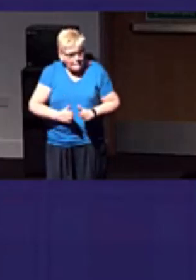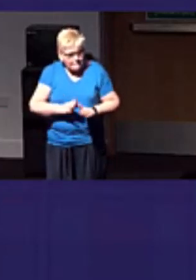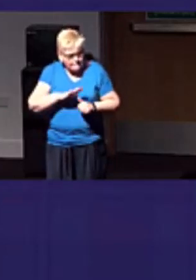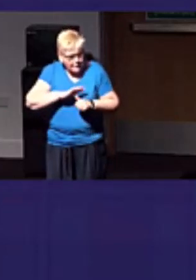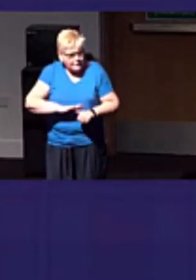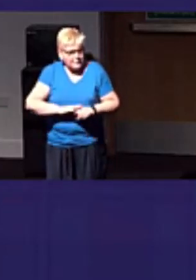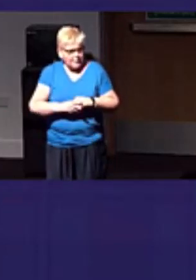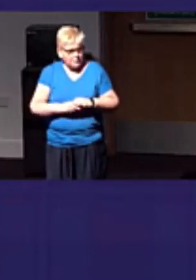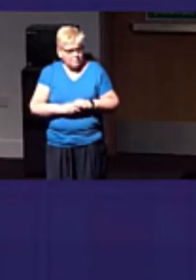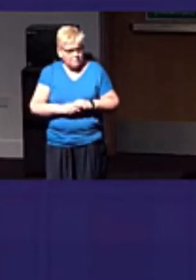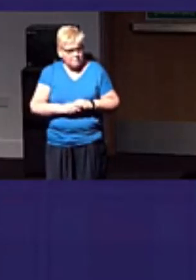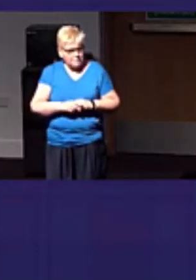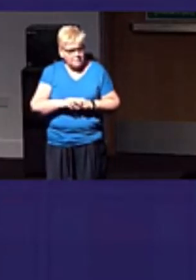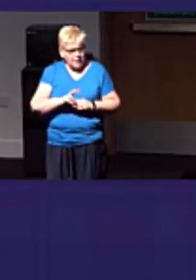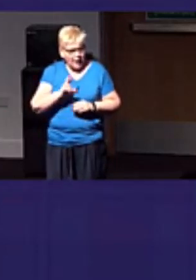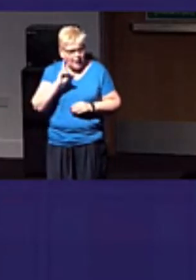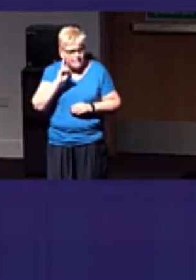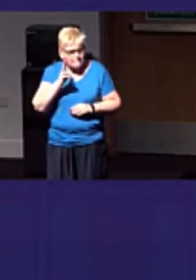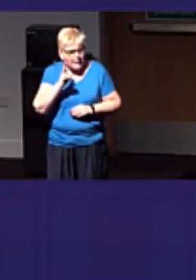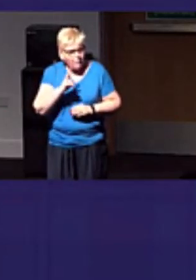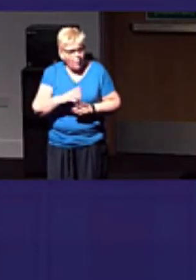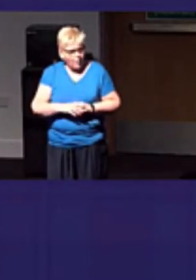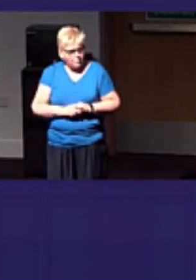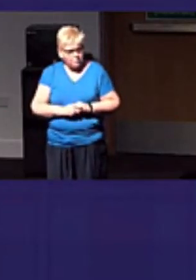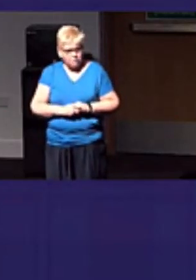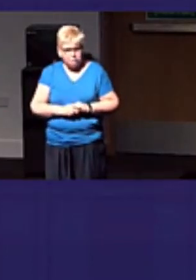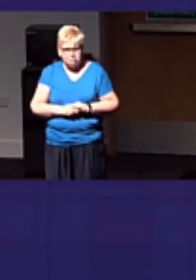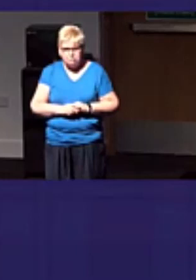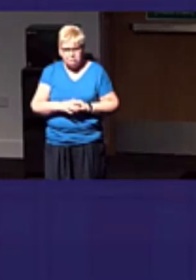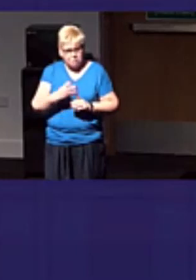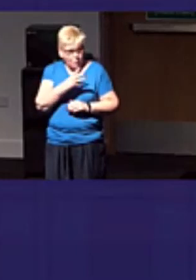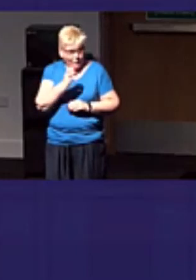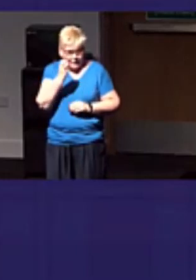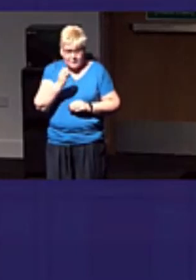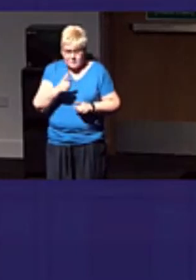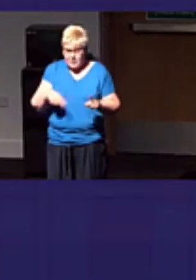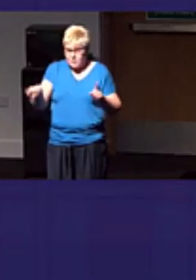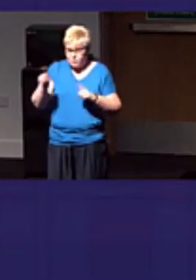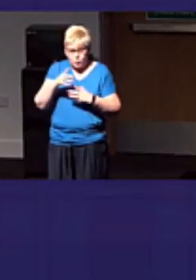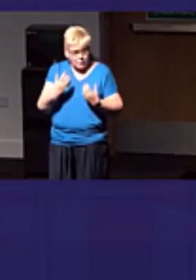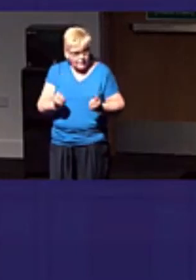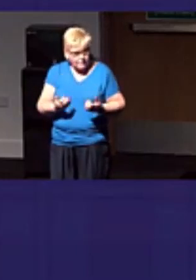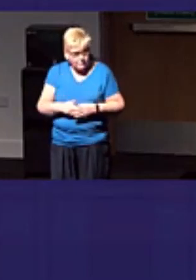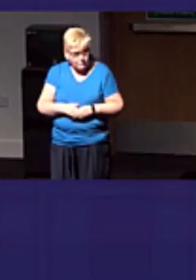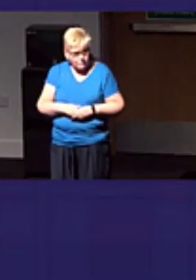bipolar. About 50% of you in the room have that. And that is a fact.